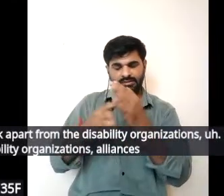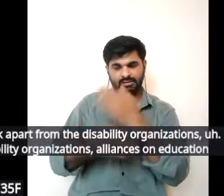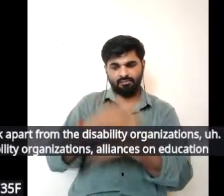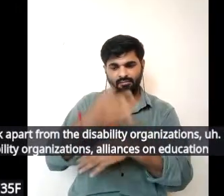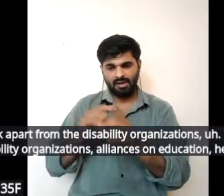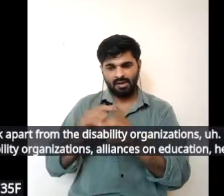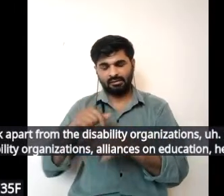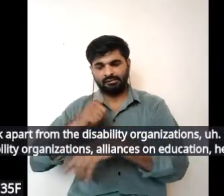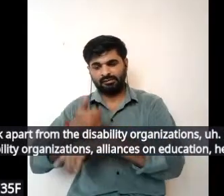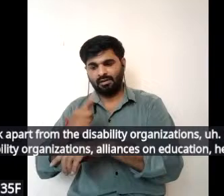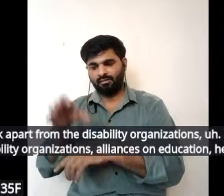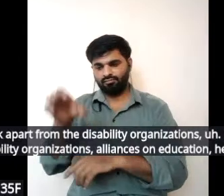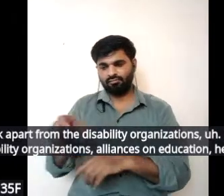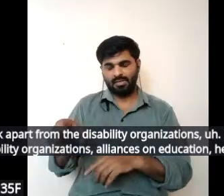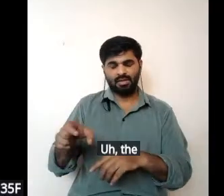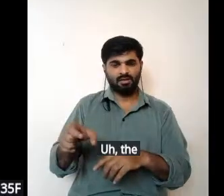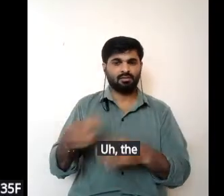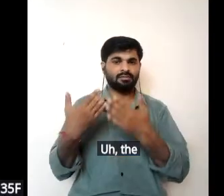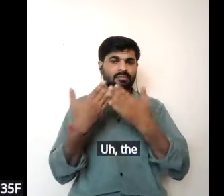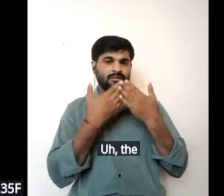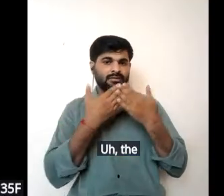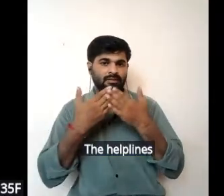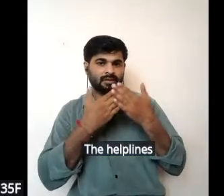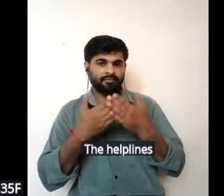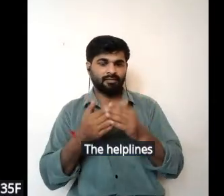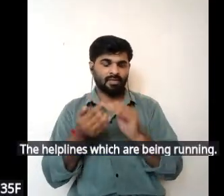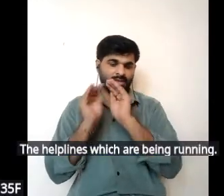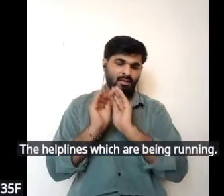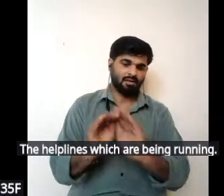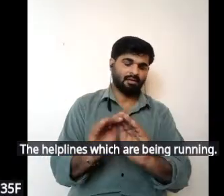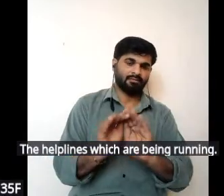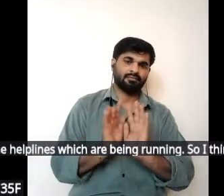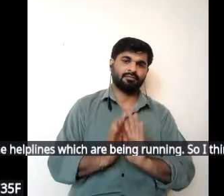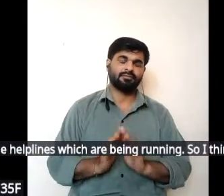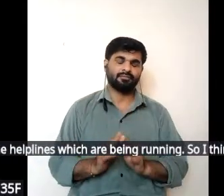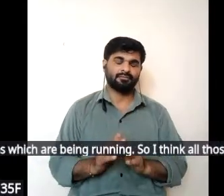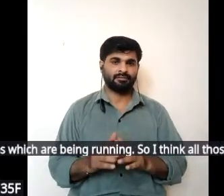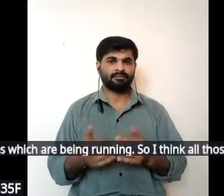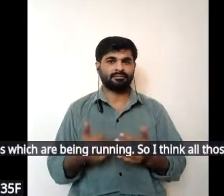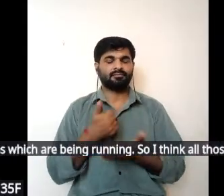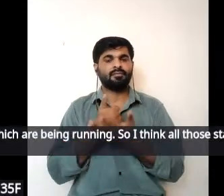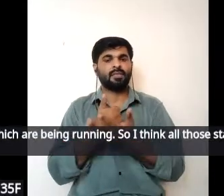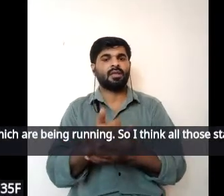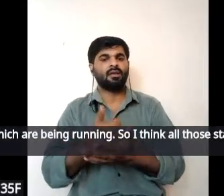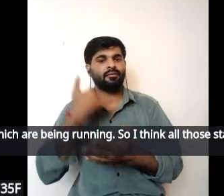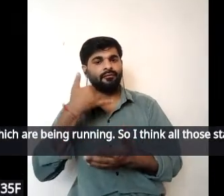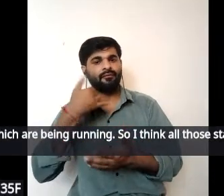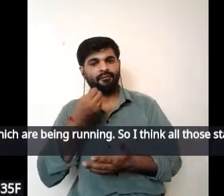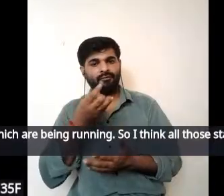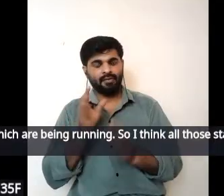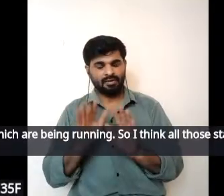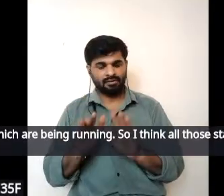health, the helplines which are being running. So I think all those stakeholders have a role to play,